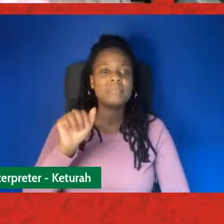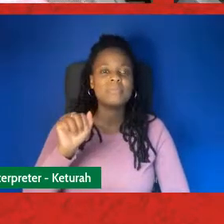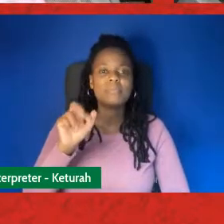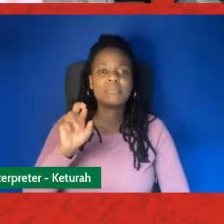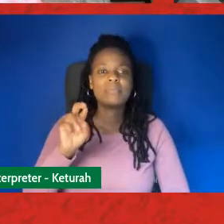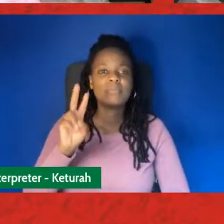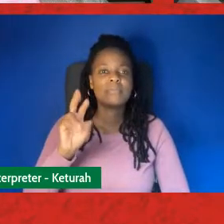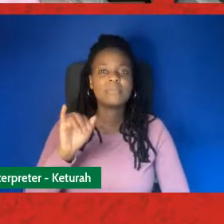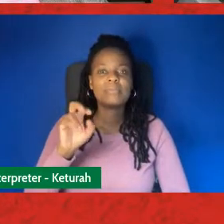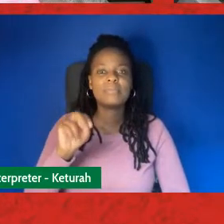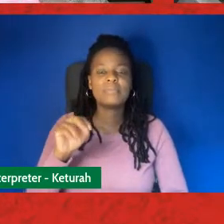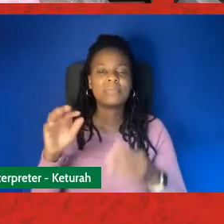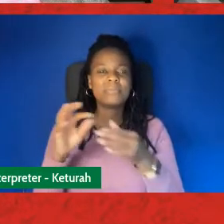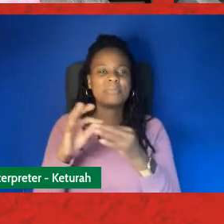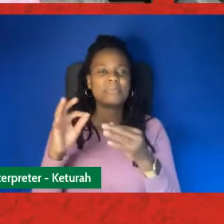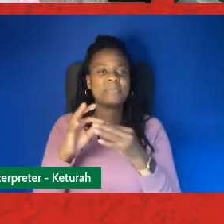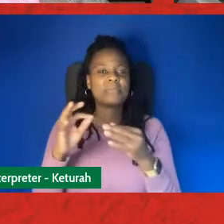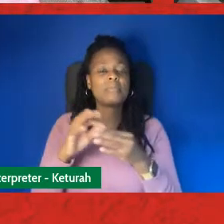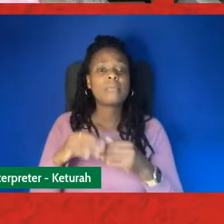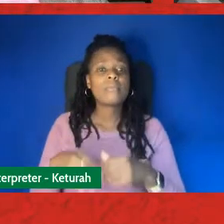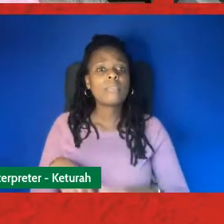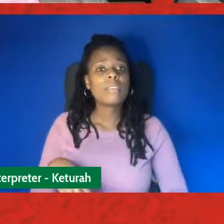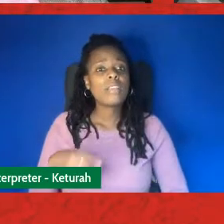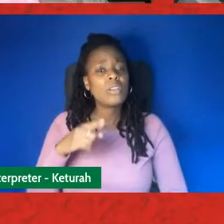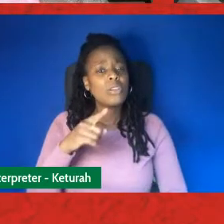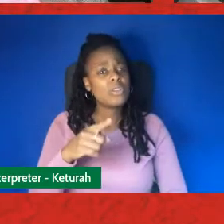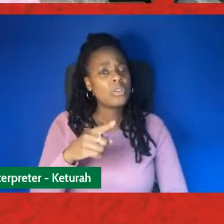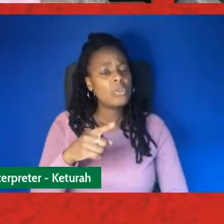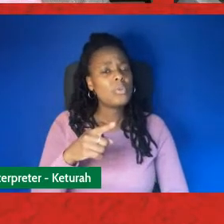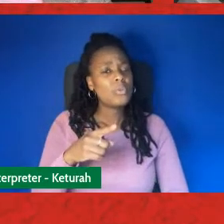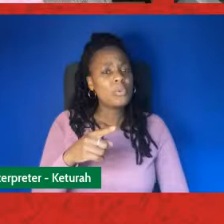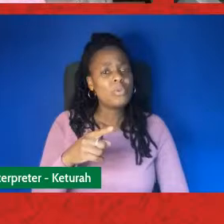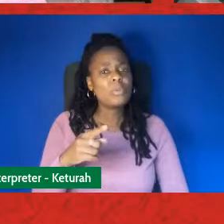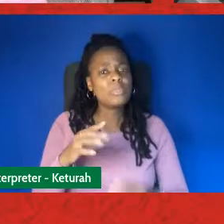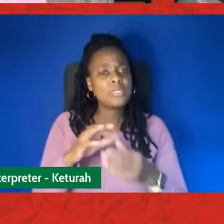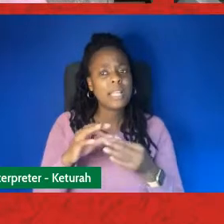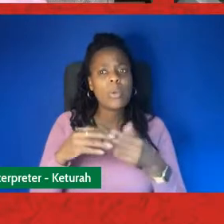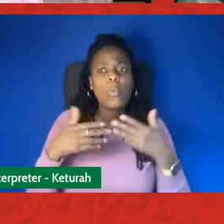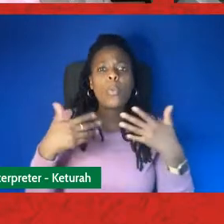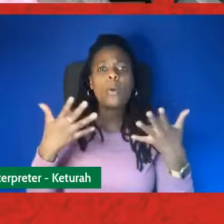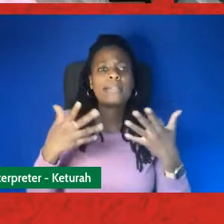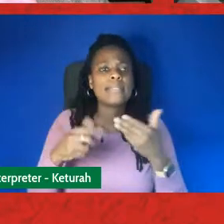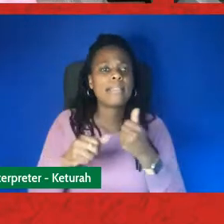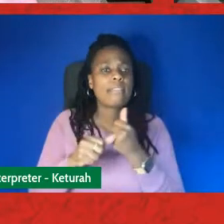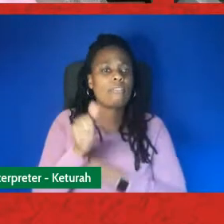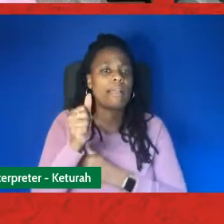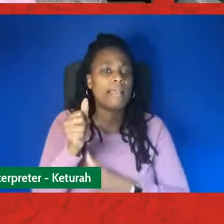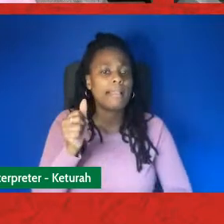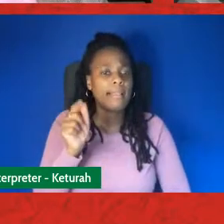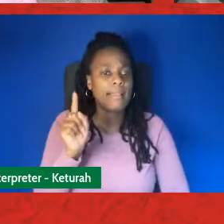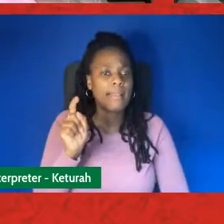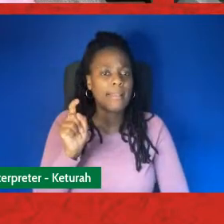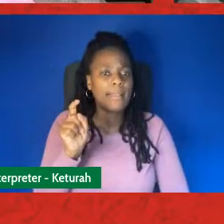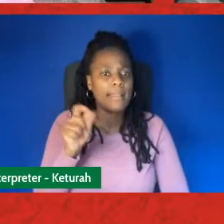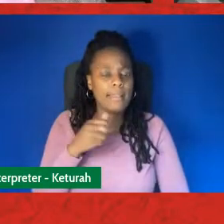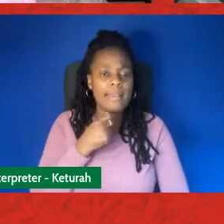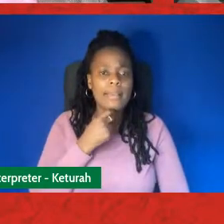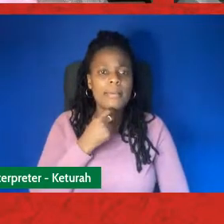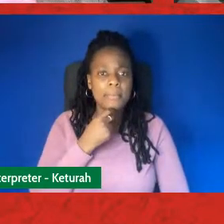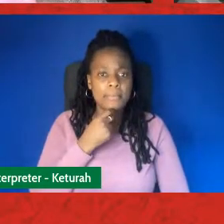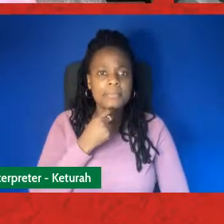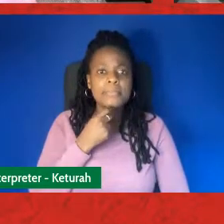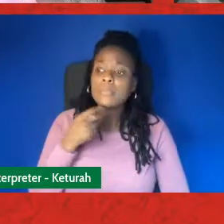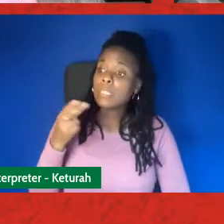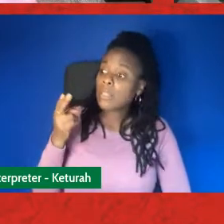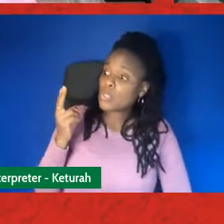pick up on something you just said about that question you sort of had implicitly. What is the threat? Yeah. And so the historian you